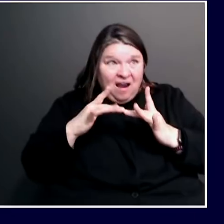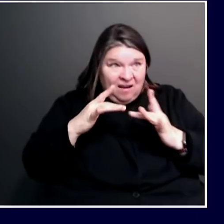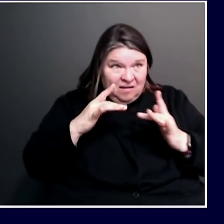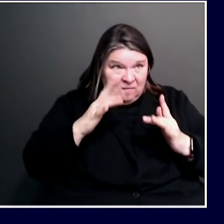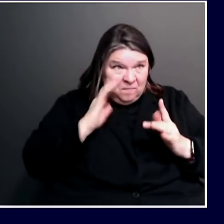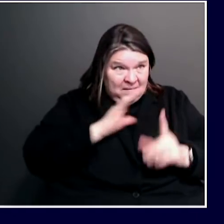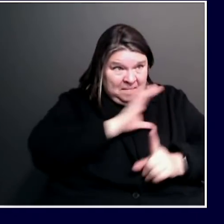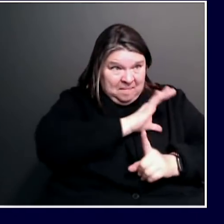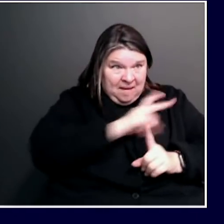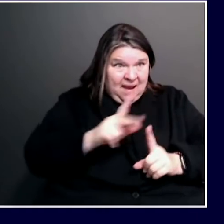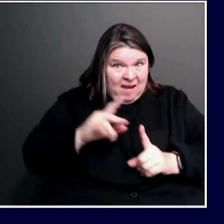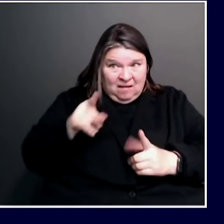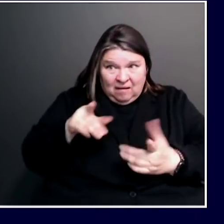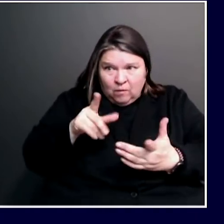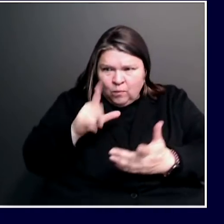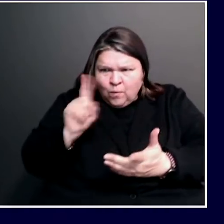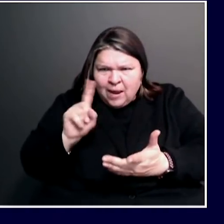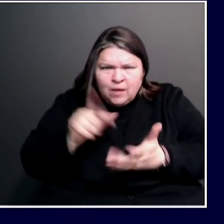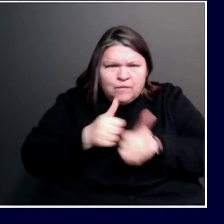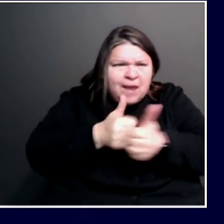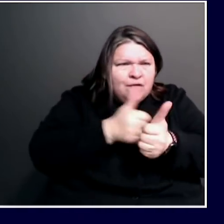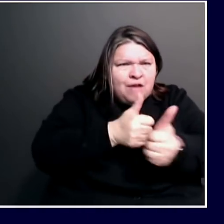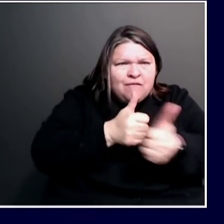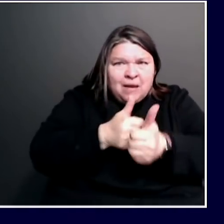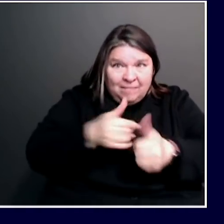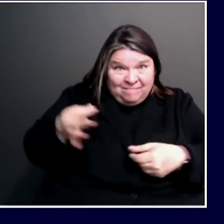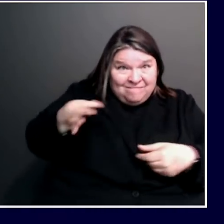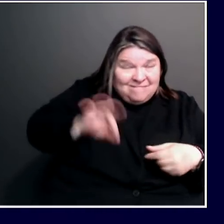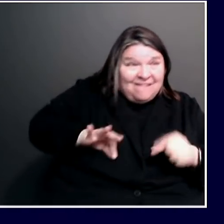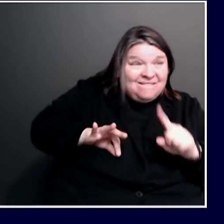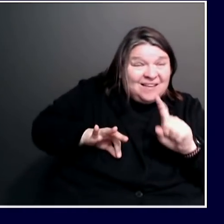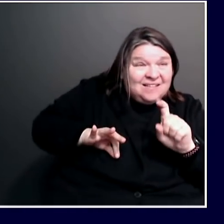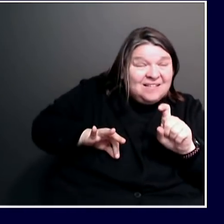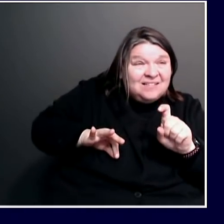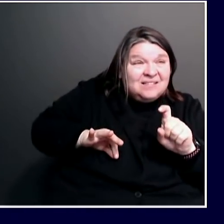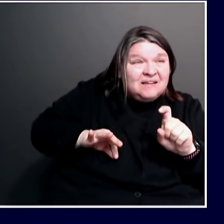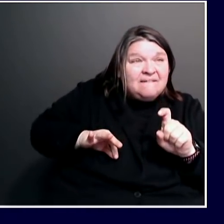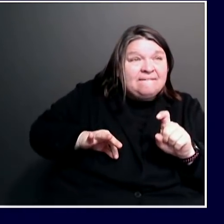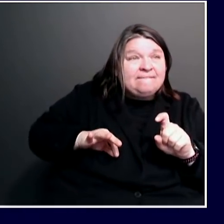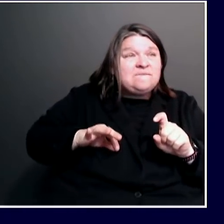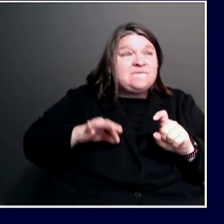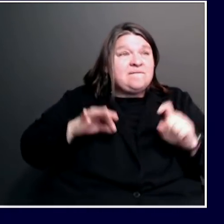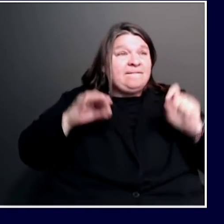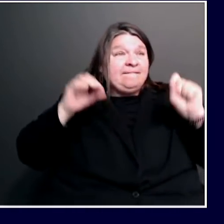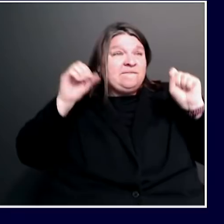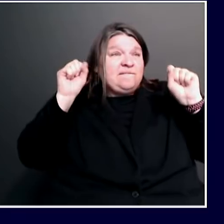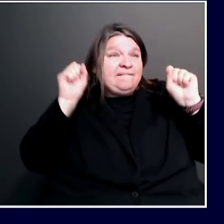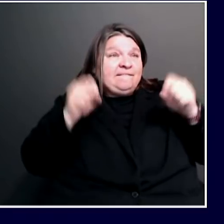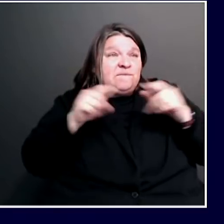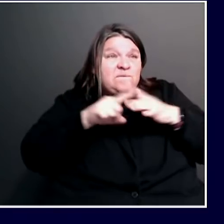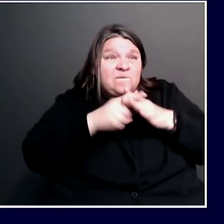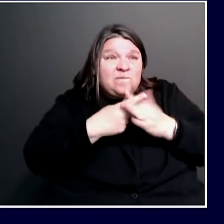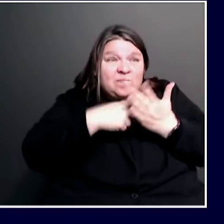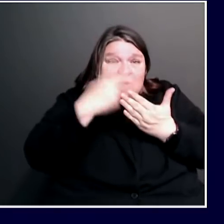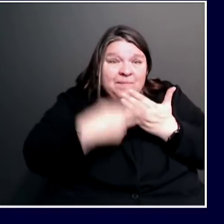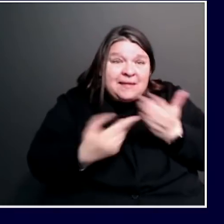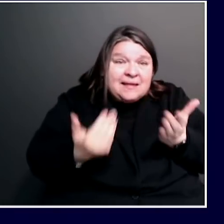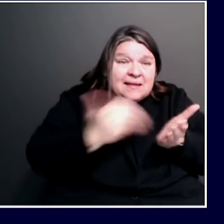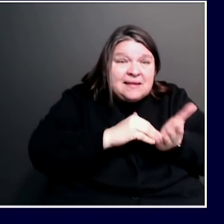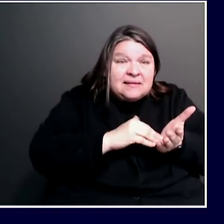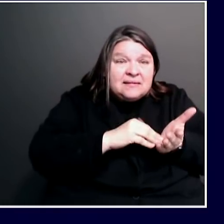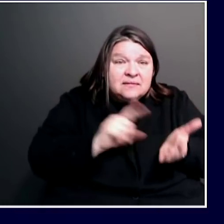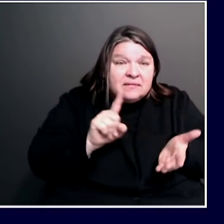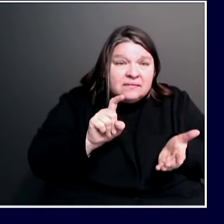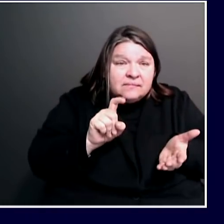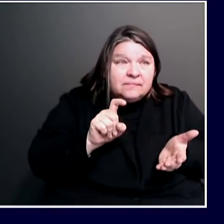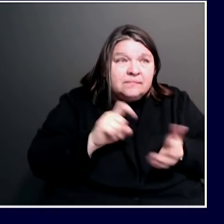sort of not spreading so early in the infectious stage, is it possible that we could go back to a situation where the state